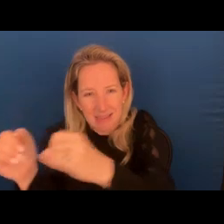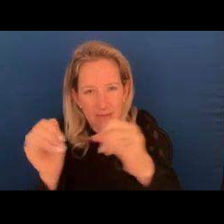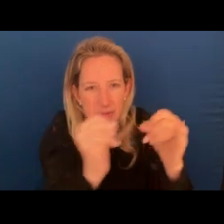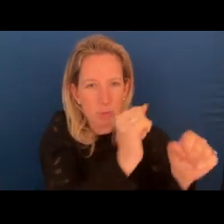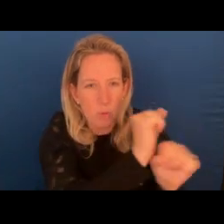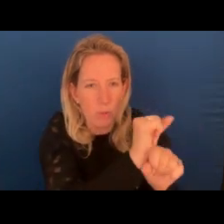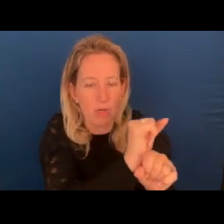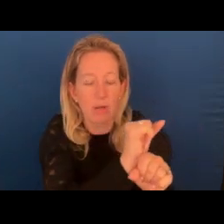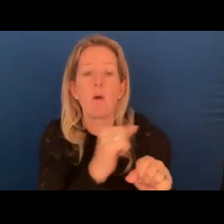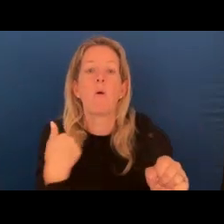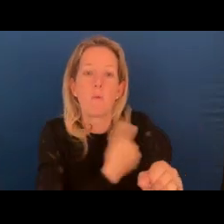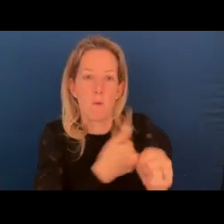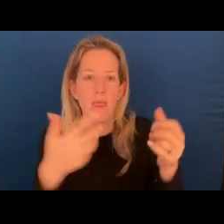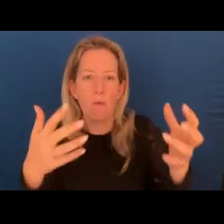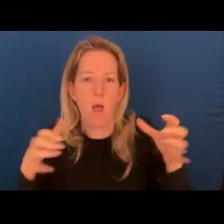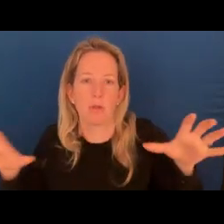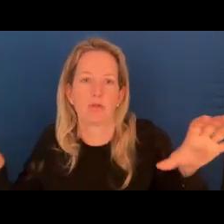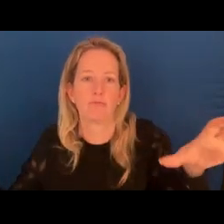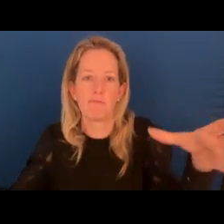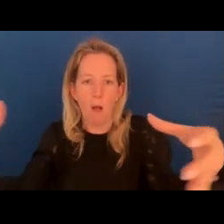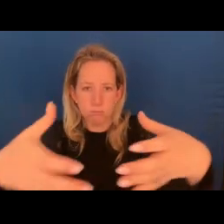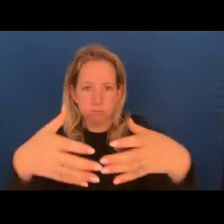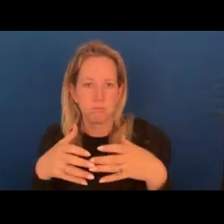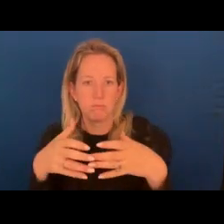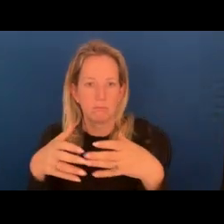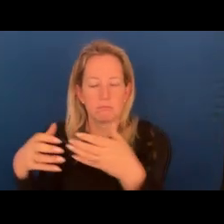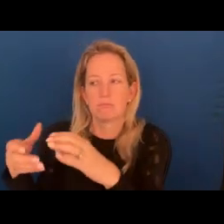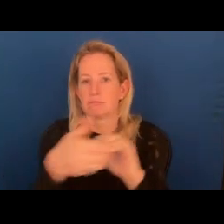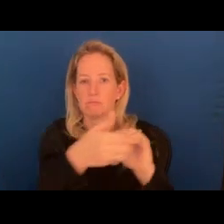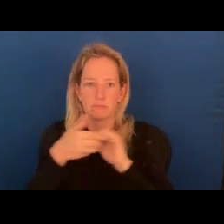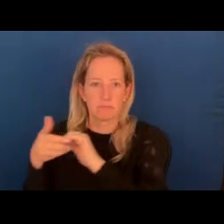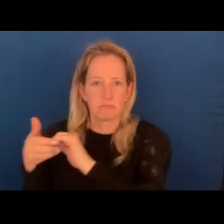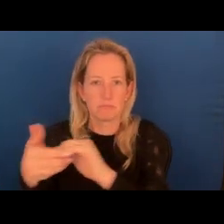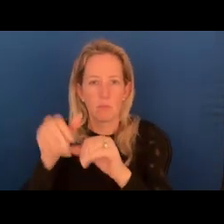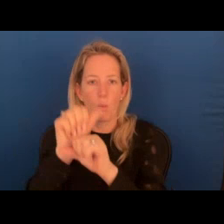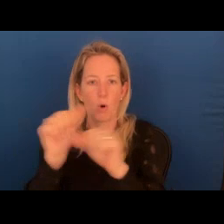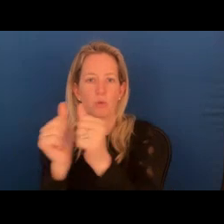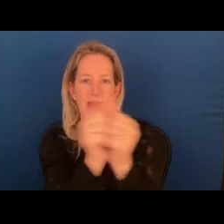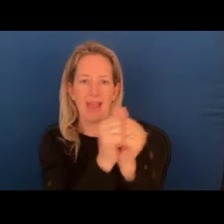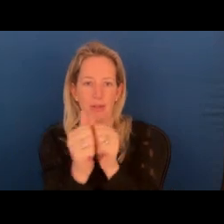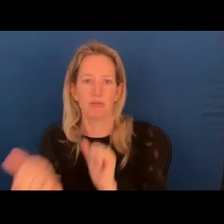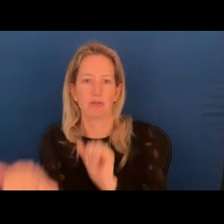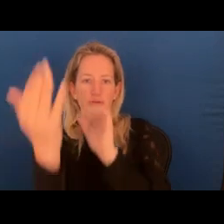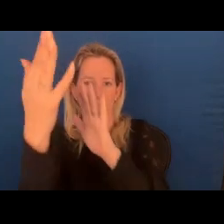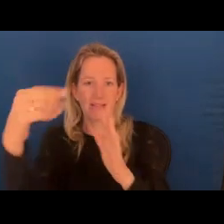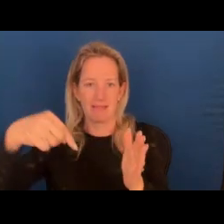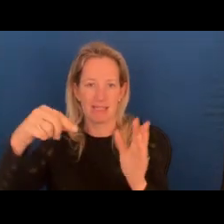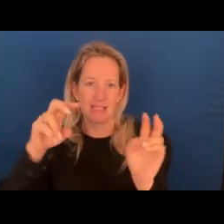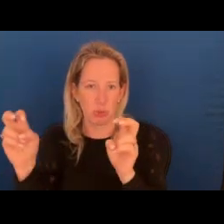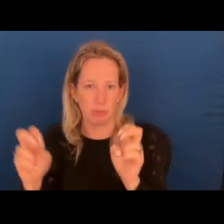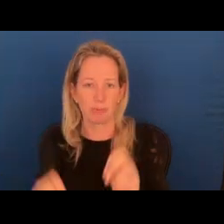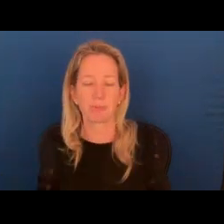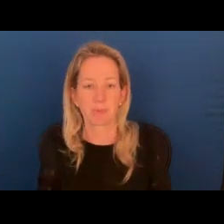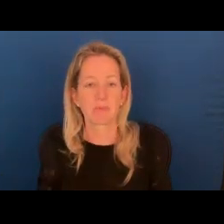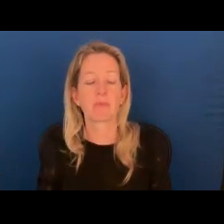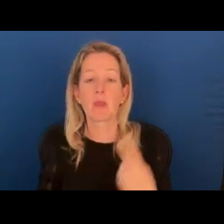how do we work together to address this issue. All sounds really cool. We have one question in the